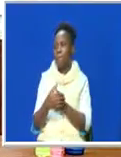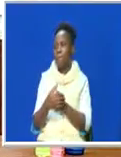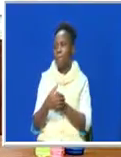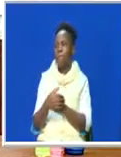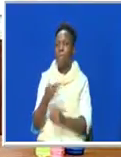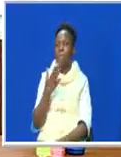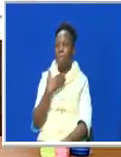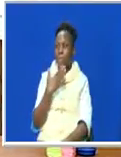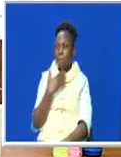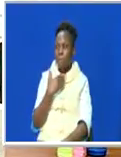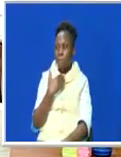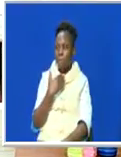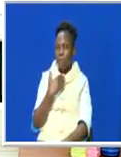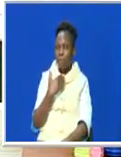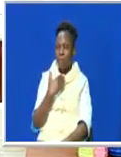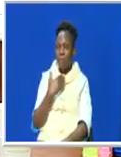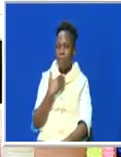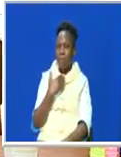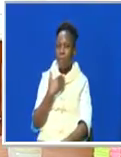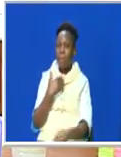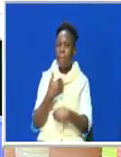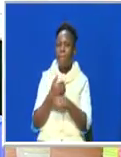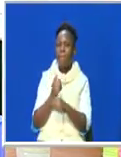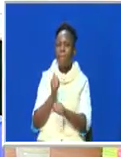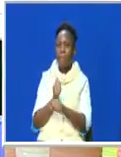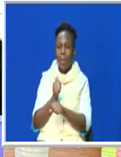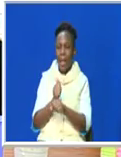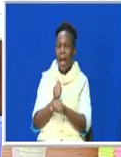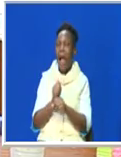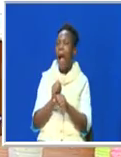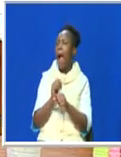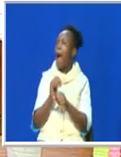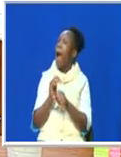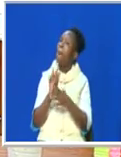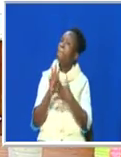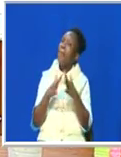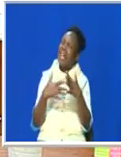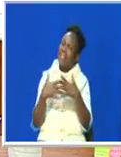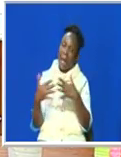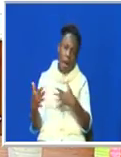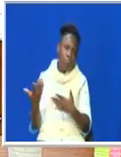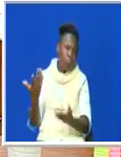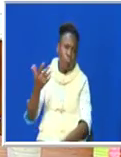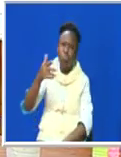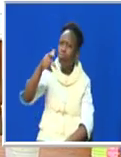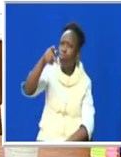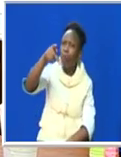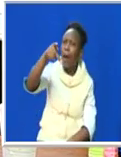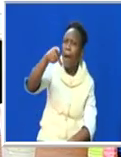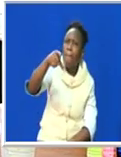I want us to make patterns. And the patterns that we're going to make